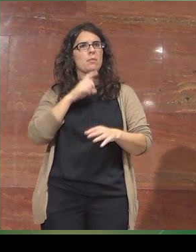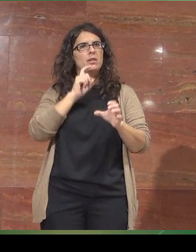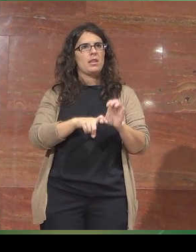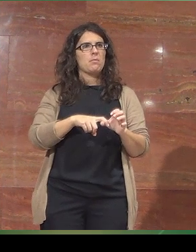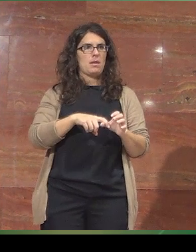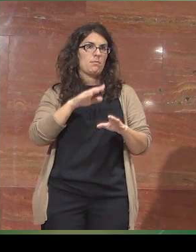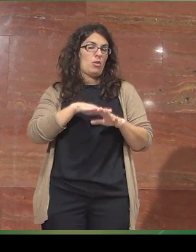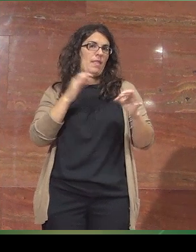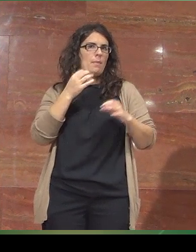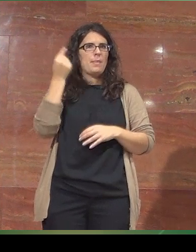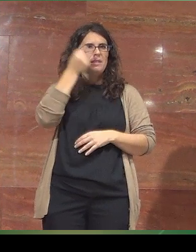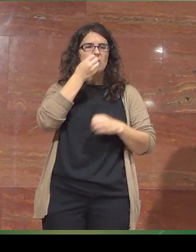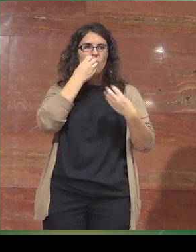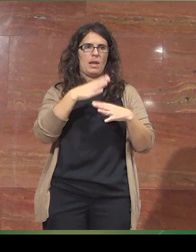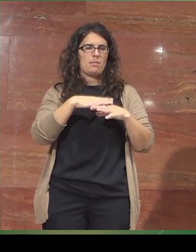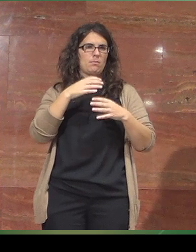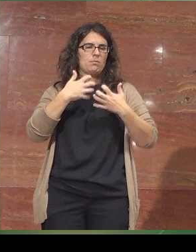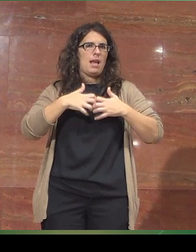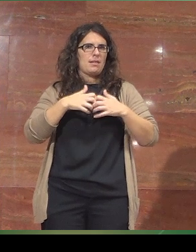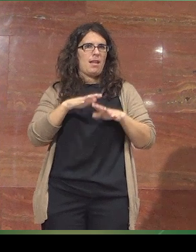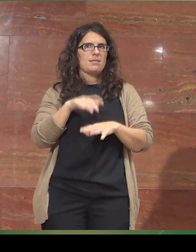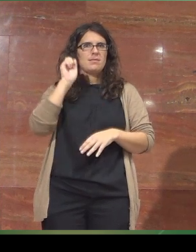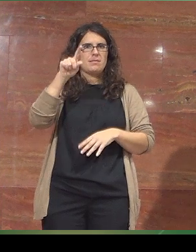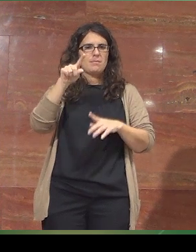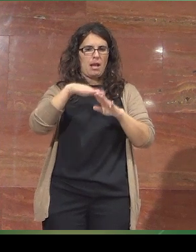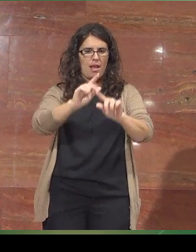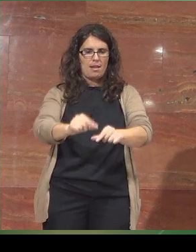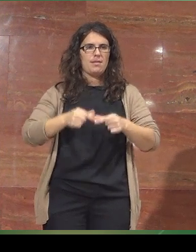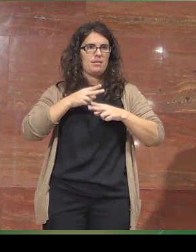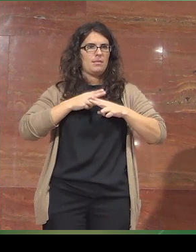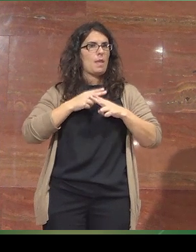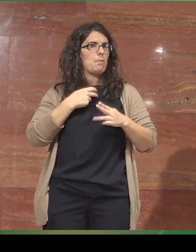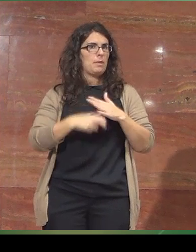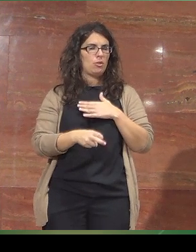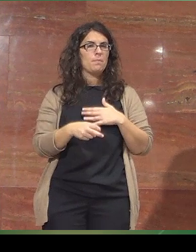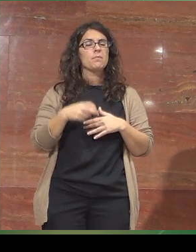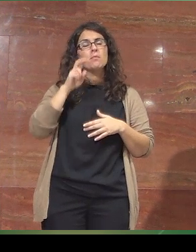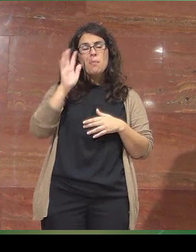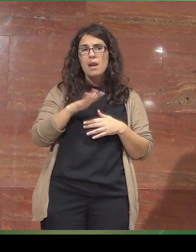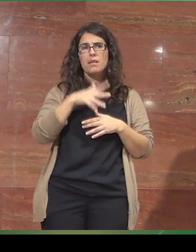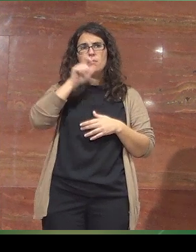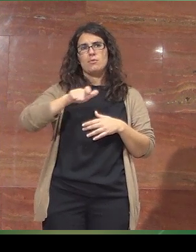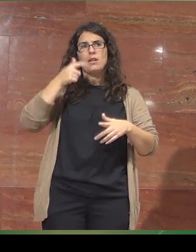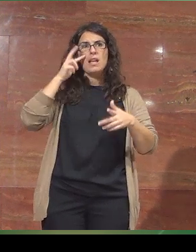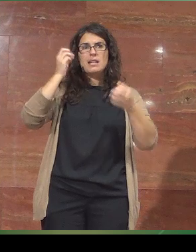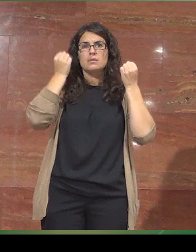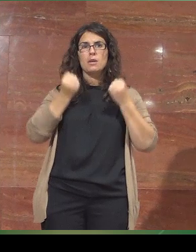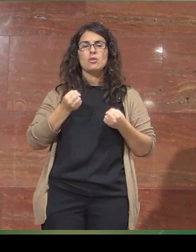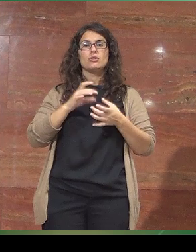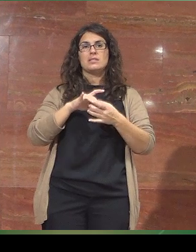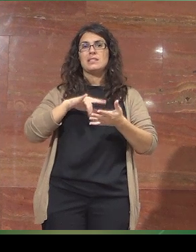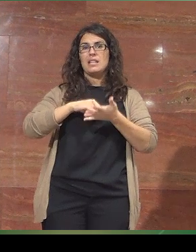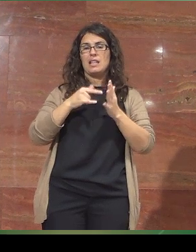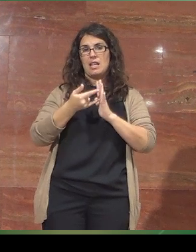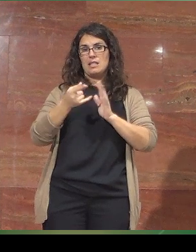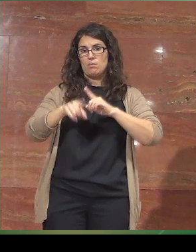ban transport experts from being involved in information and design of equipment, and the ticket machine is a good idea. In